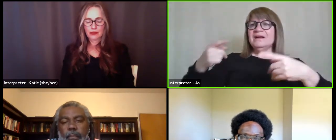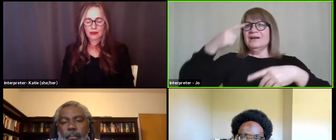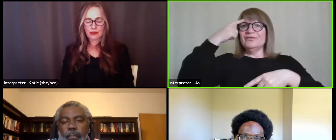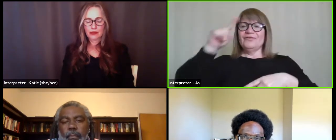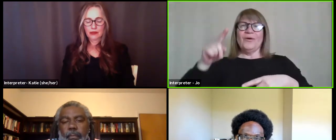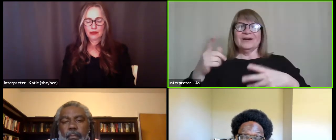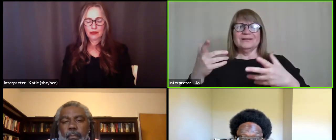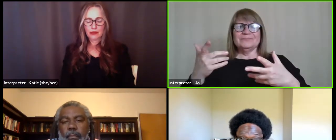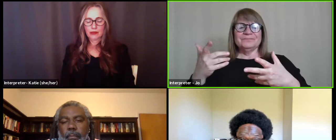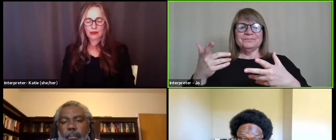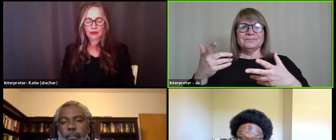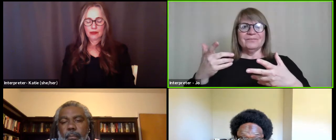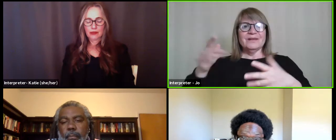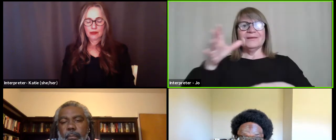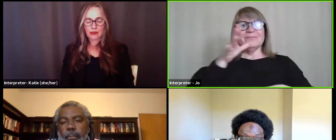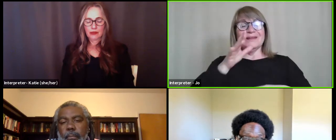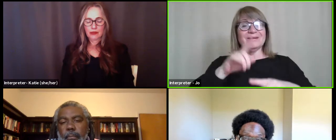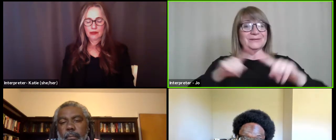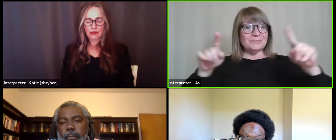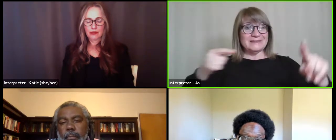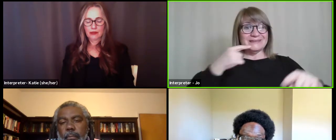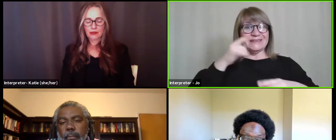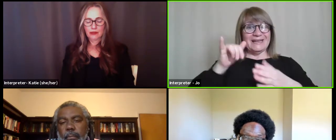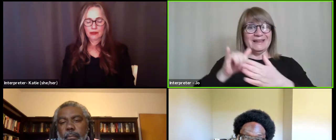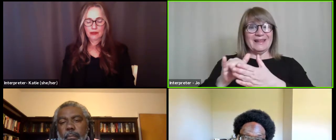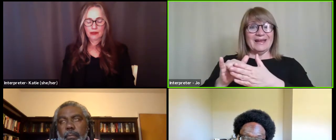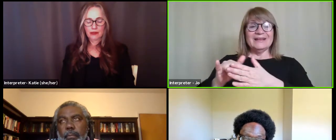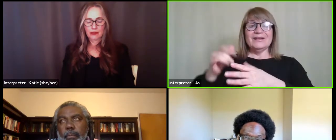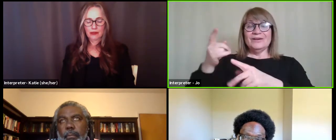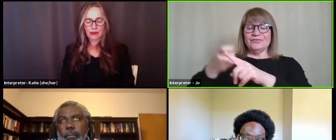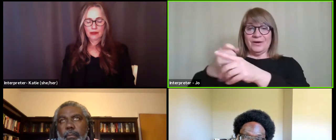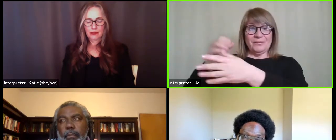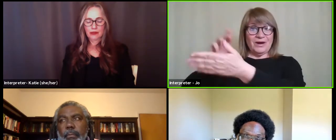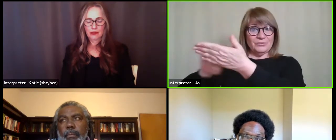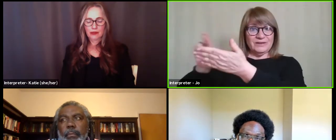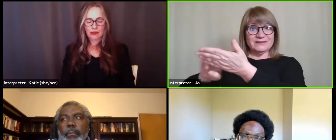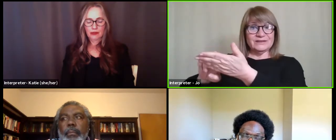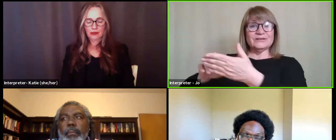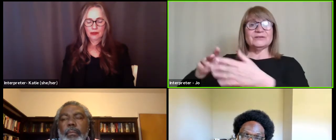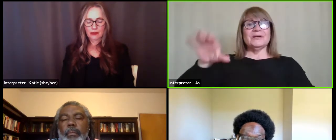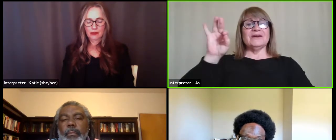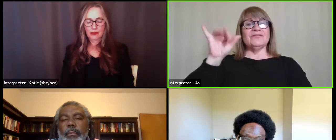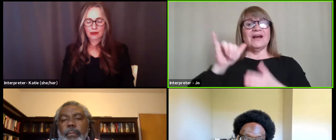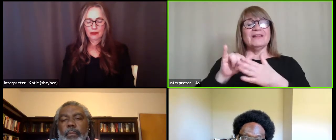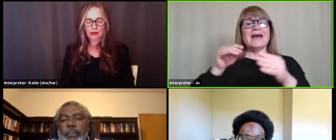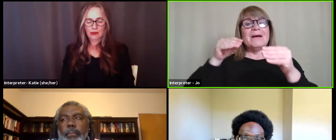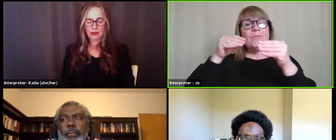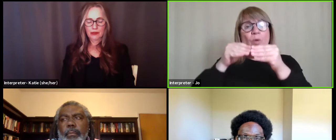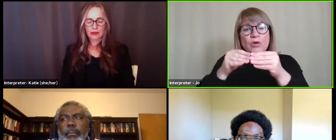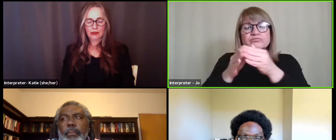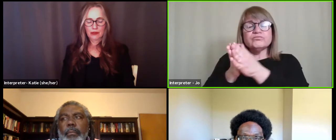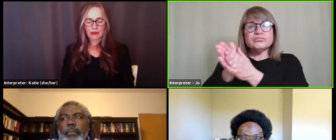that what we do know from mountains of research is that deeper investments in community and and social